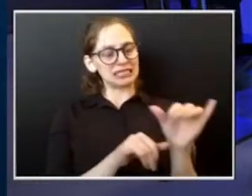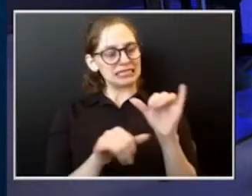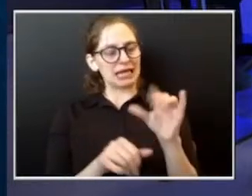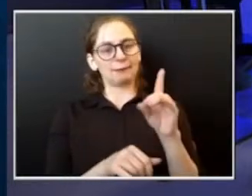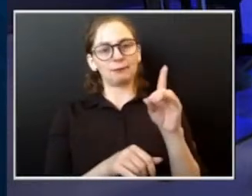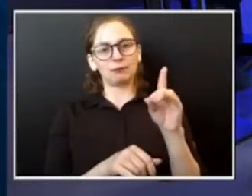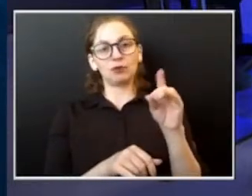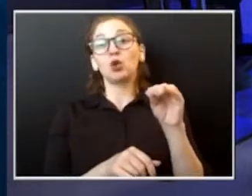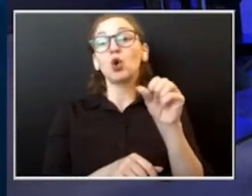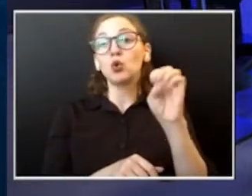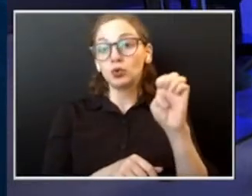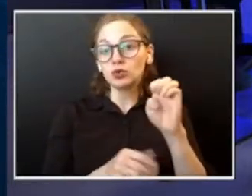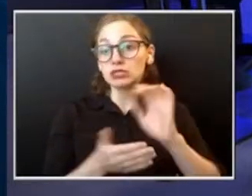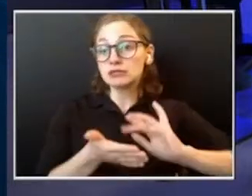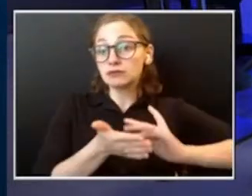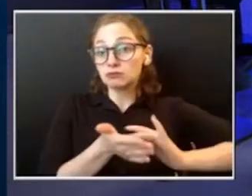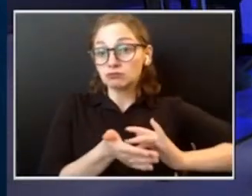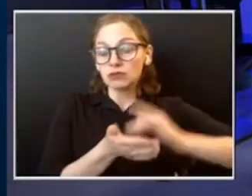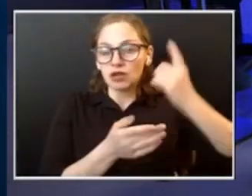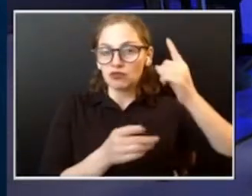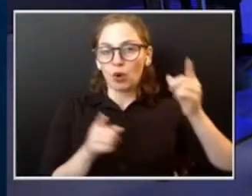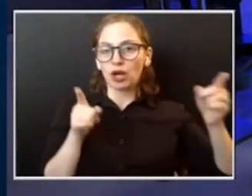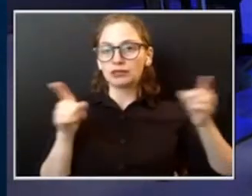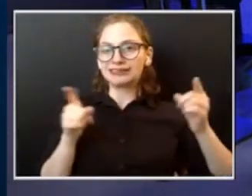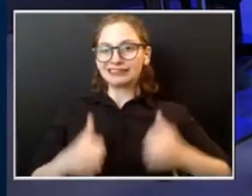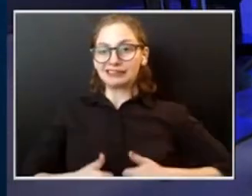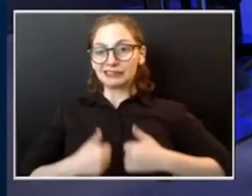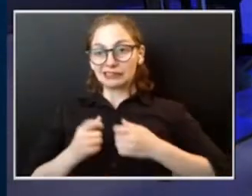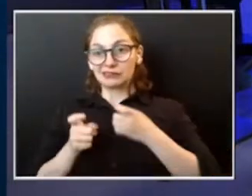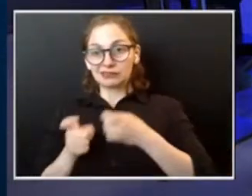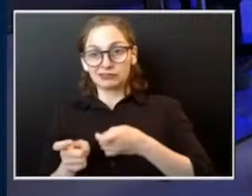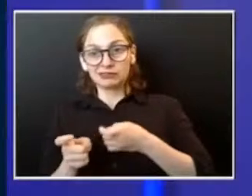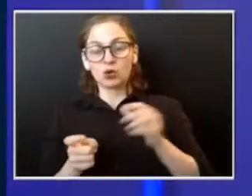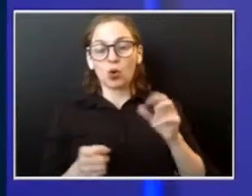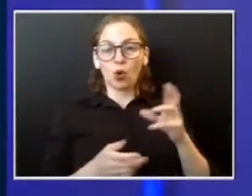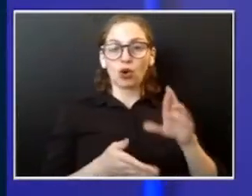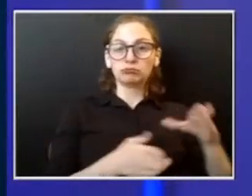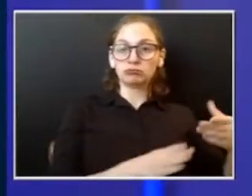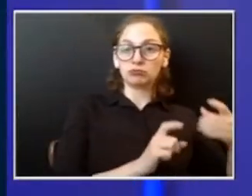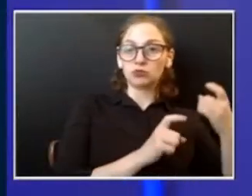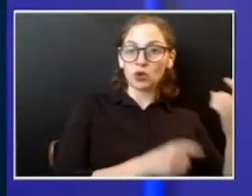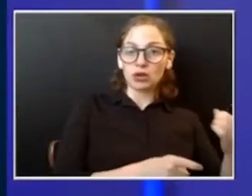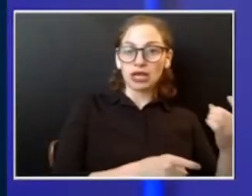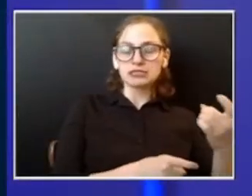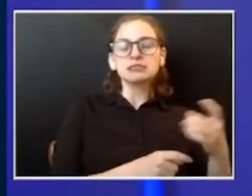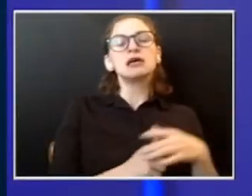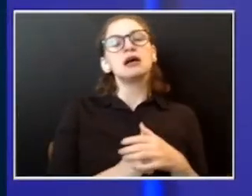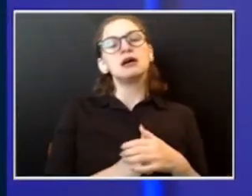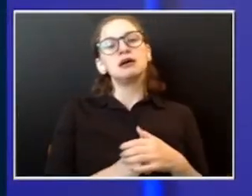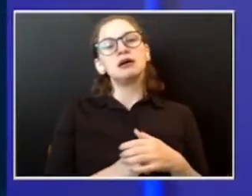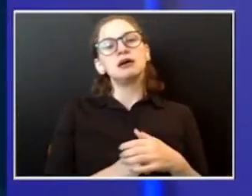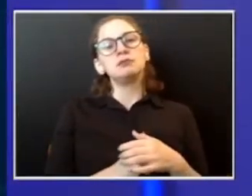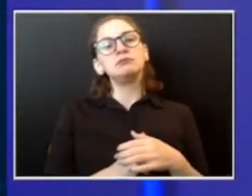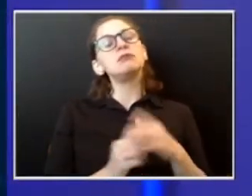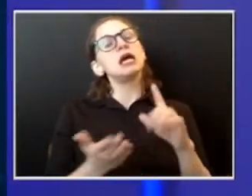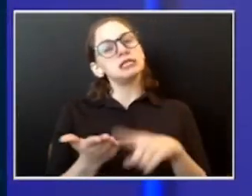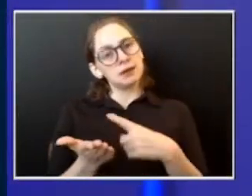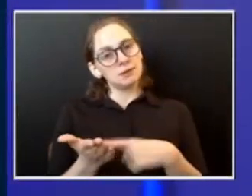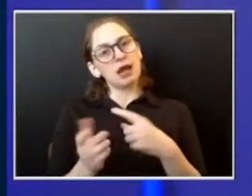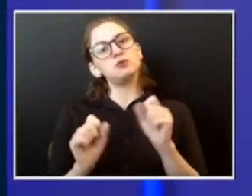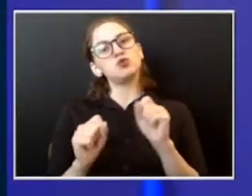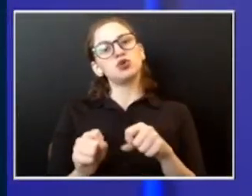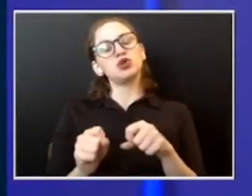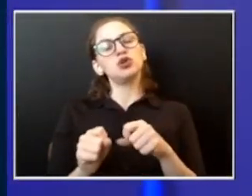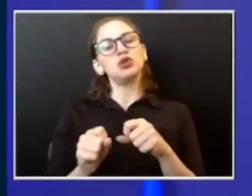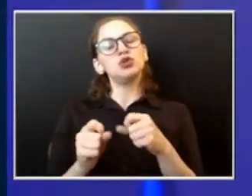the kidneys are a little more related, back down a little bit? Yeah, there are some times where you can use less doses and have lower levels with living donors